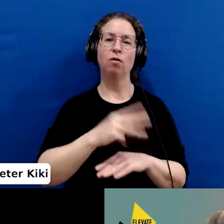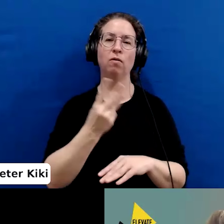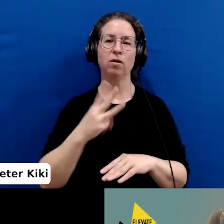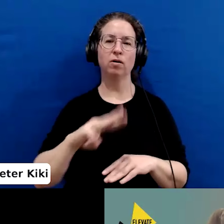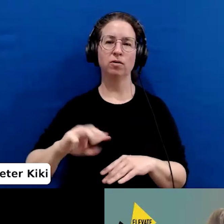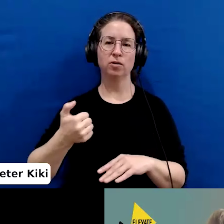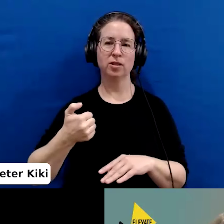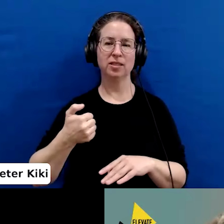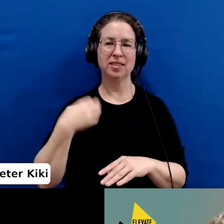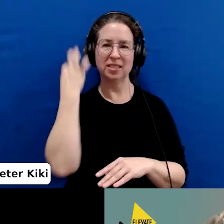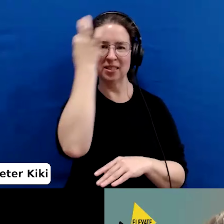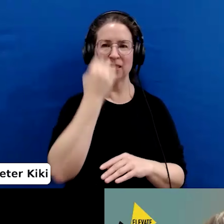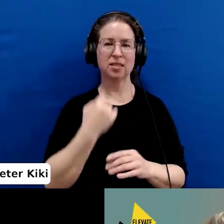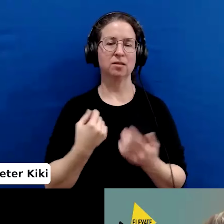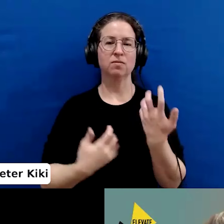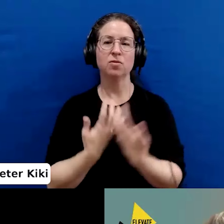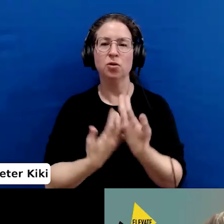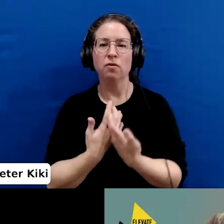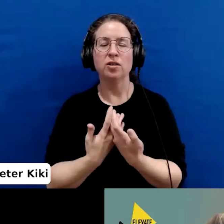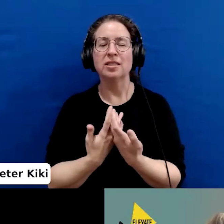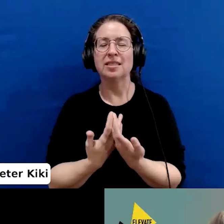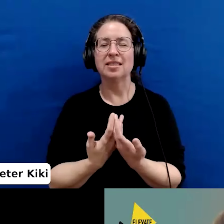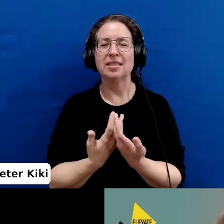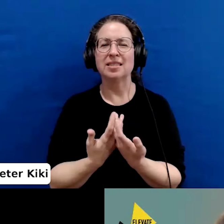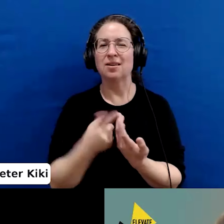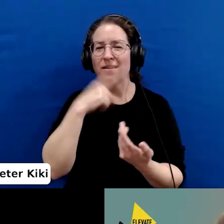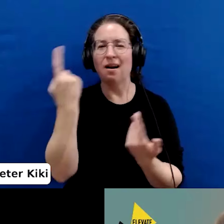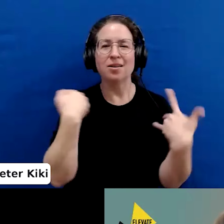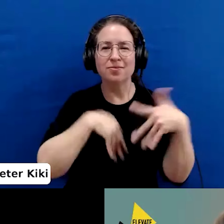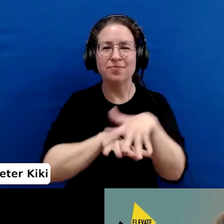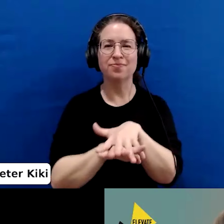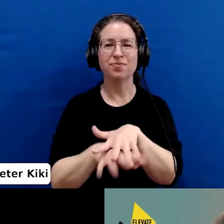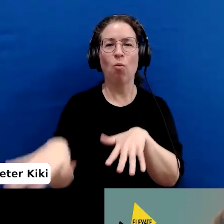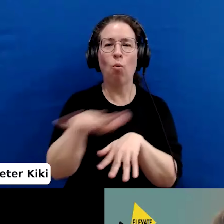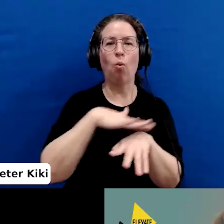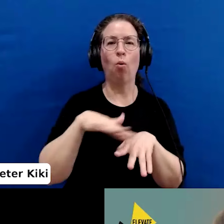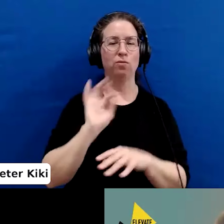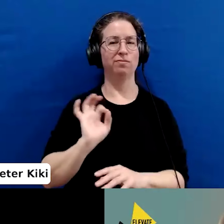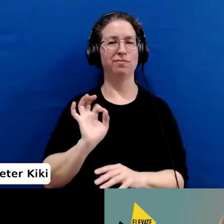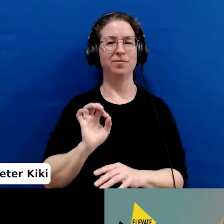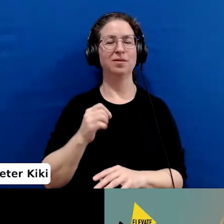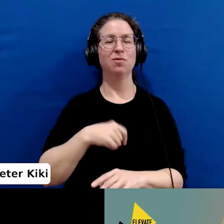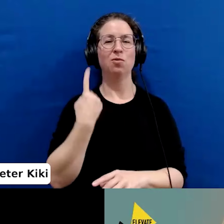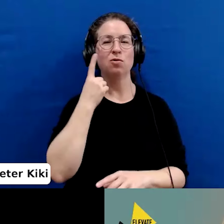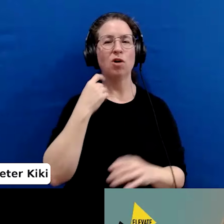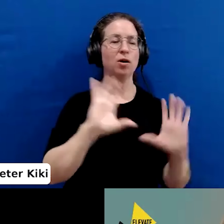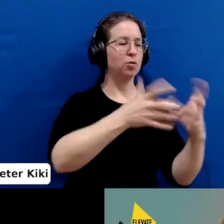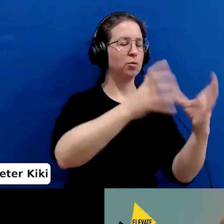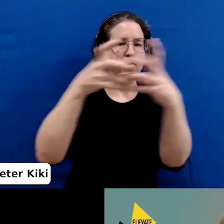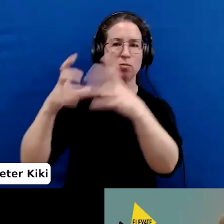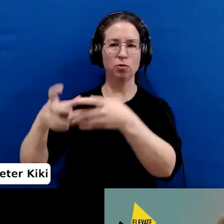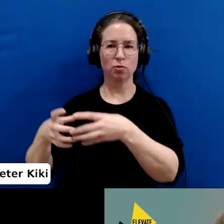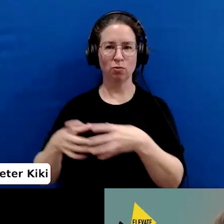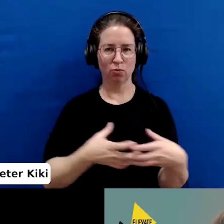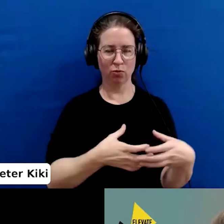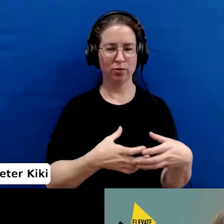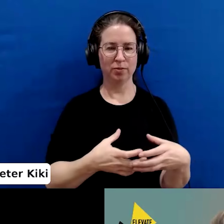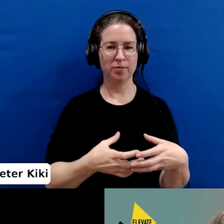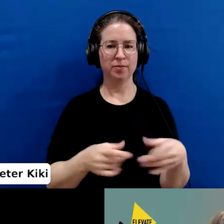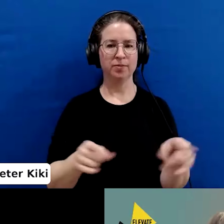together is difficult, but we try our best to get groups of scholars together. We also